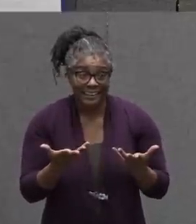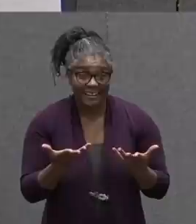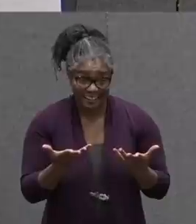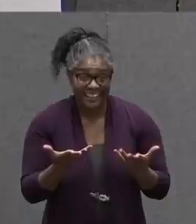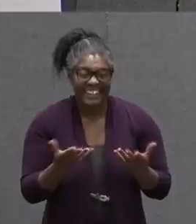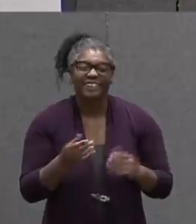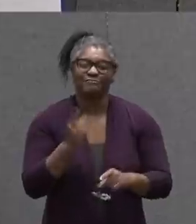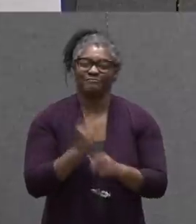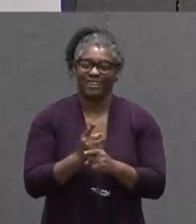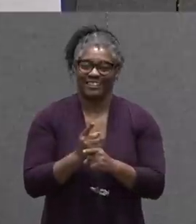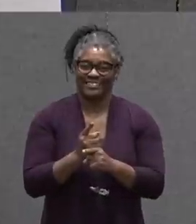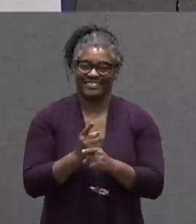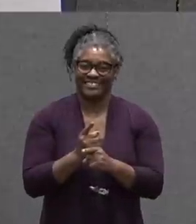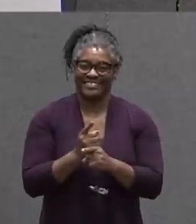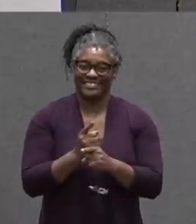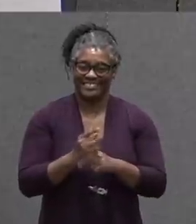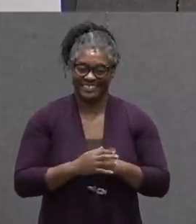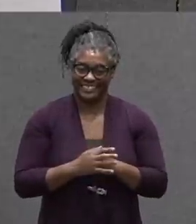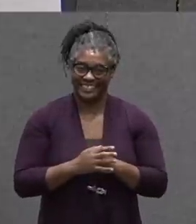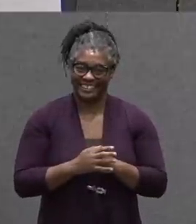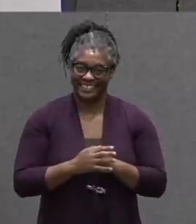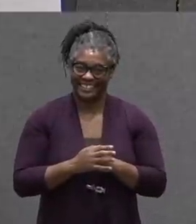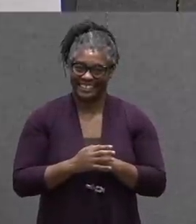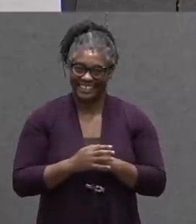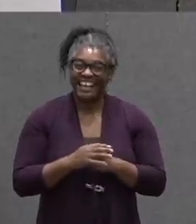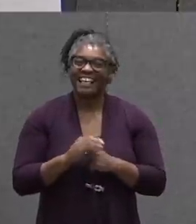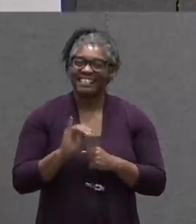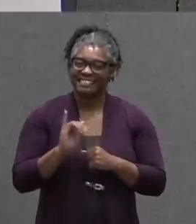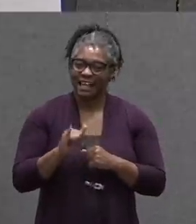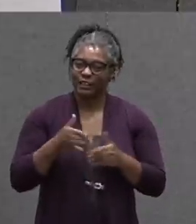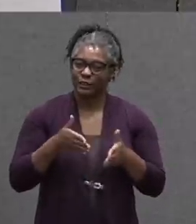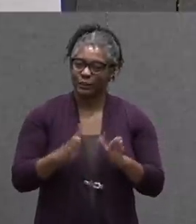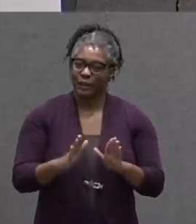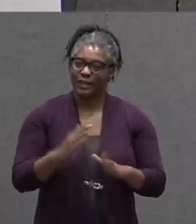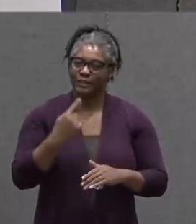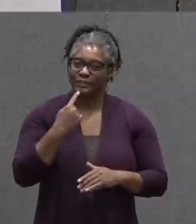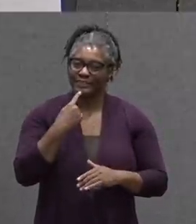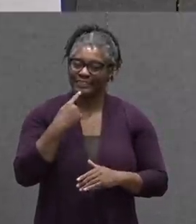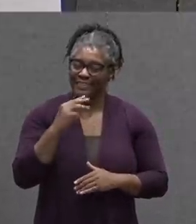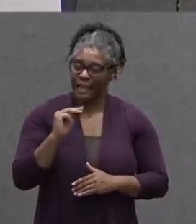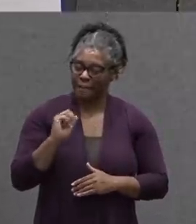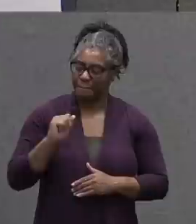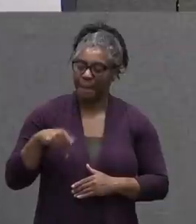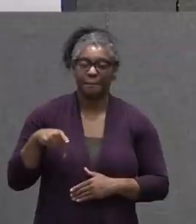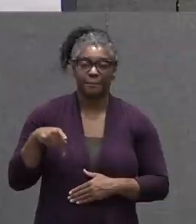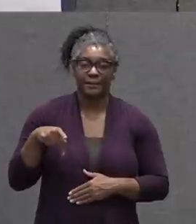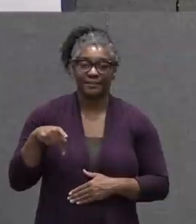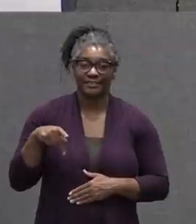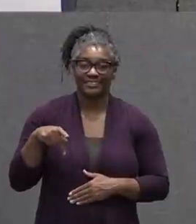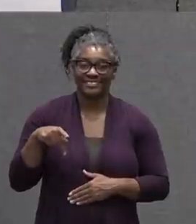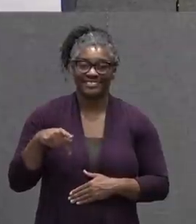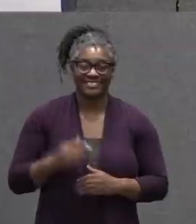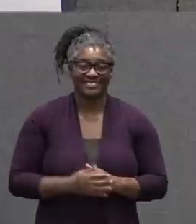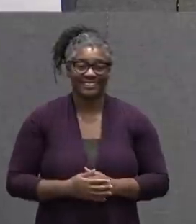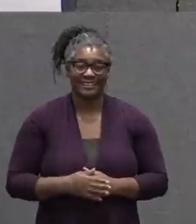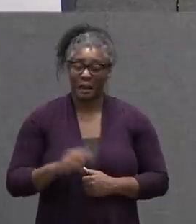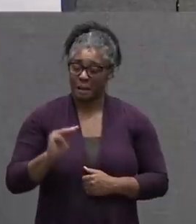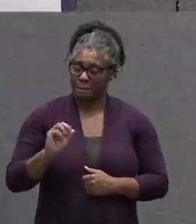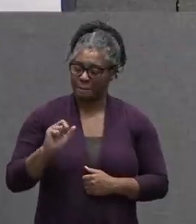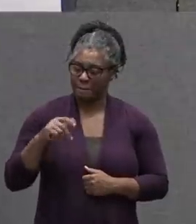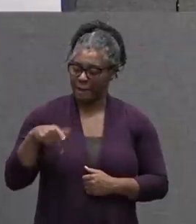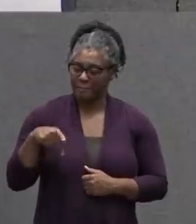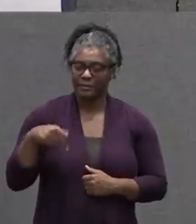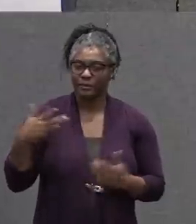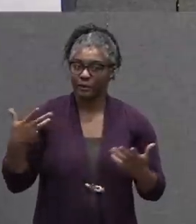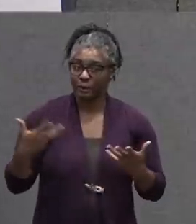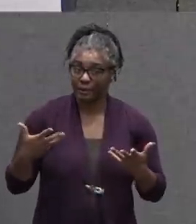That's right. That's how you say map. A map is a